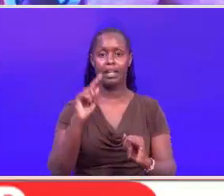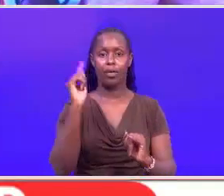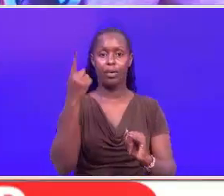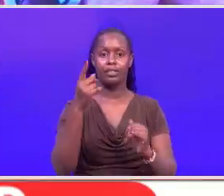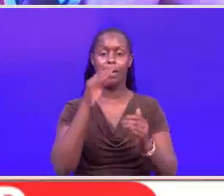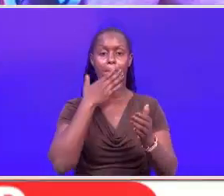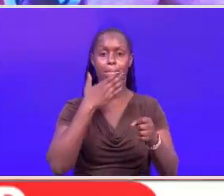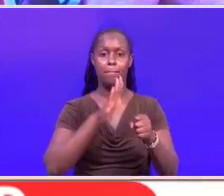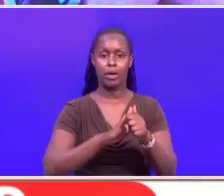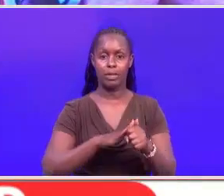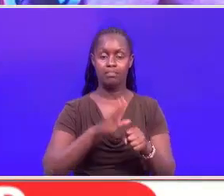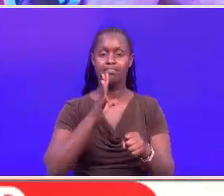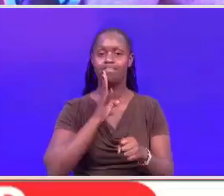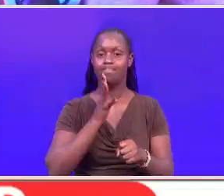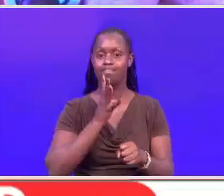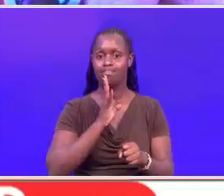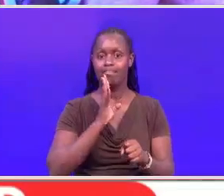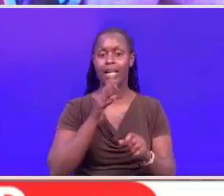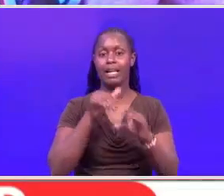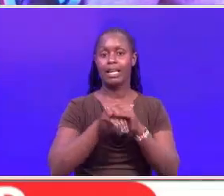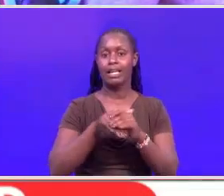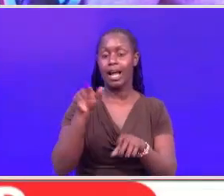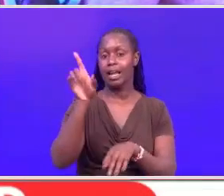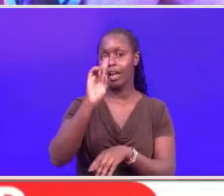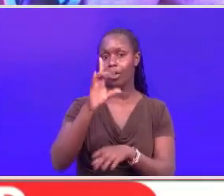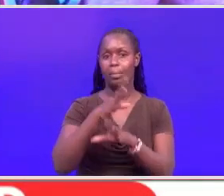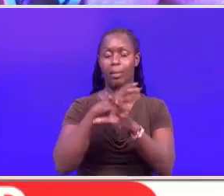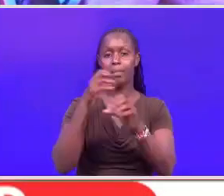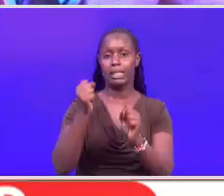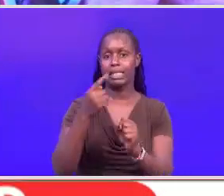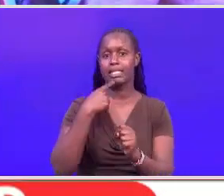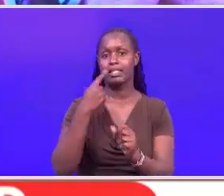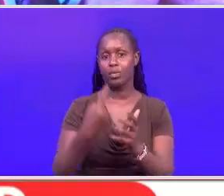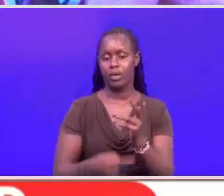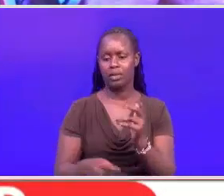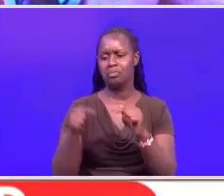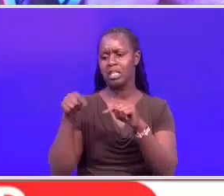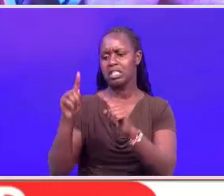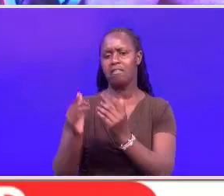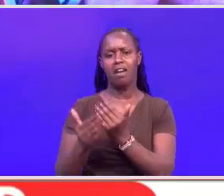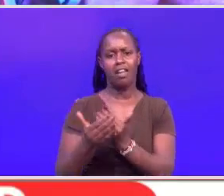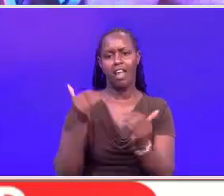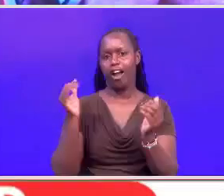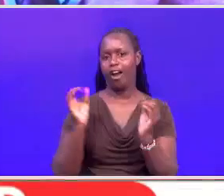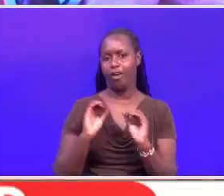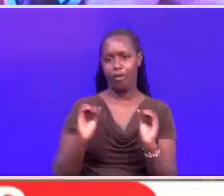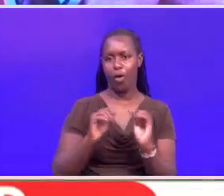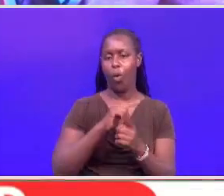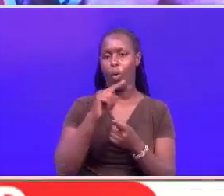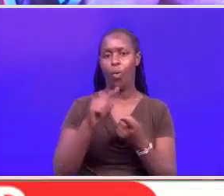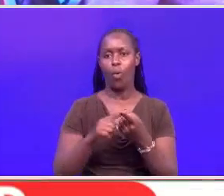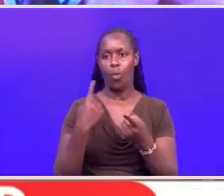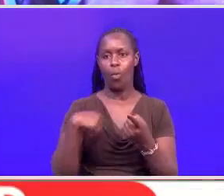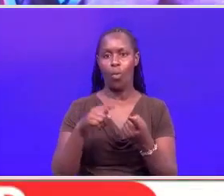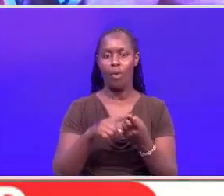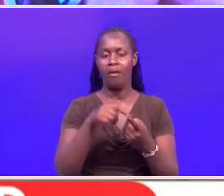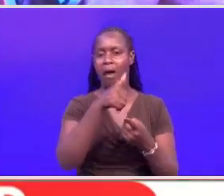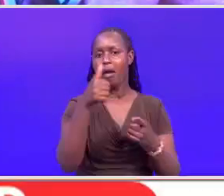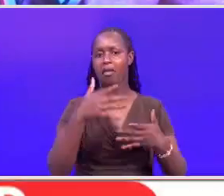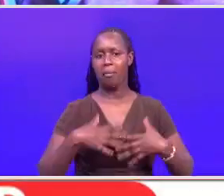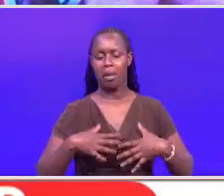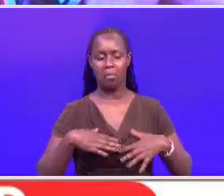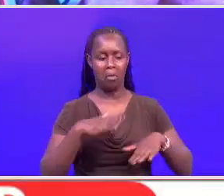promises. Speaking here in Nairobi, the head of state said that he doesn't care when his antagonists refer him as a